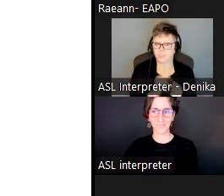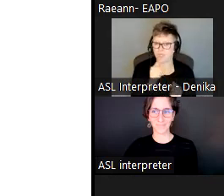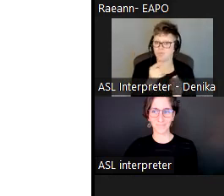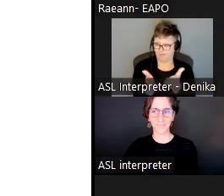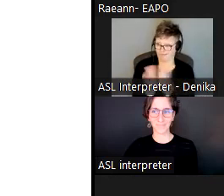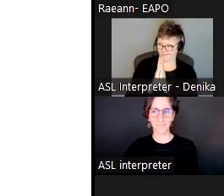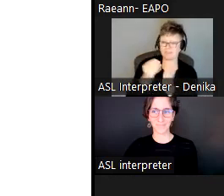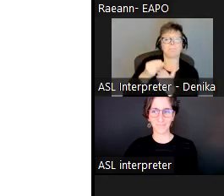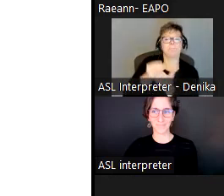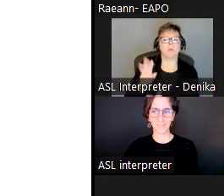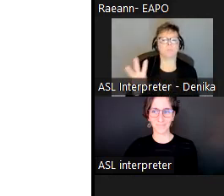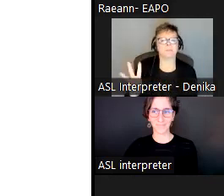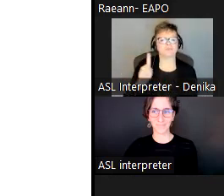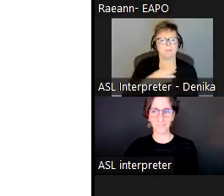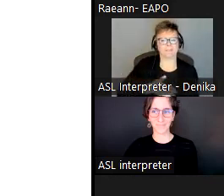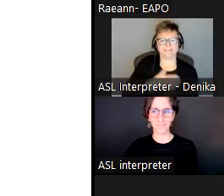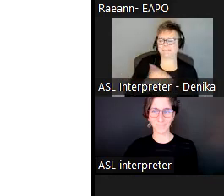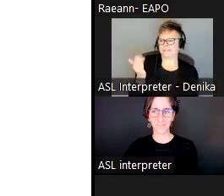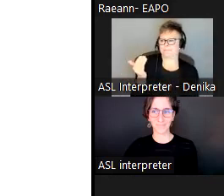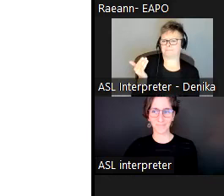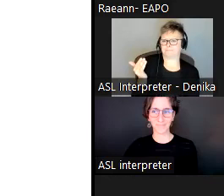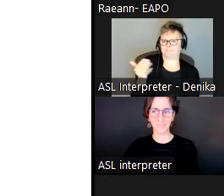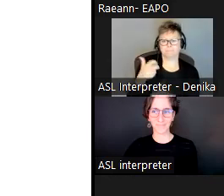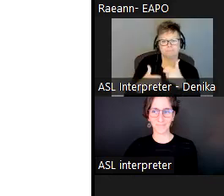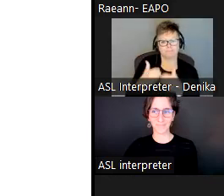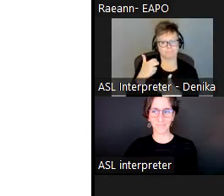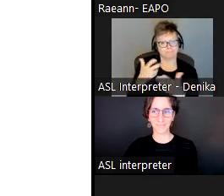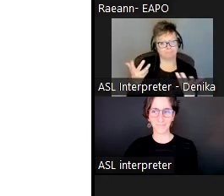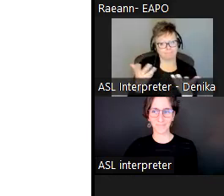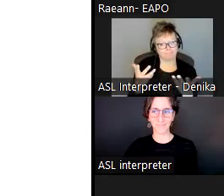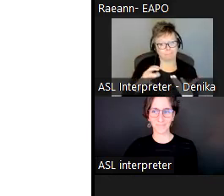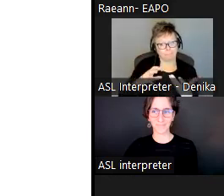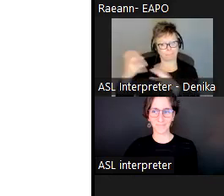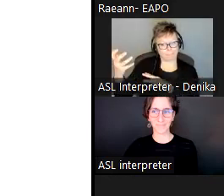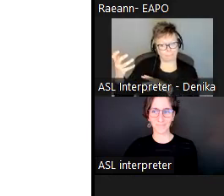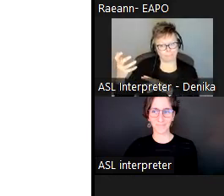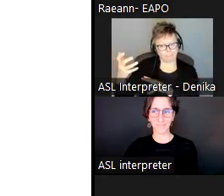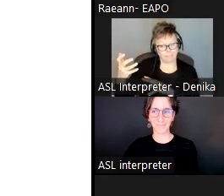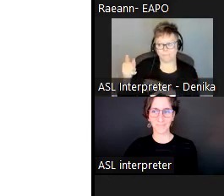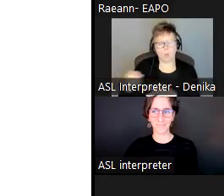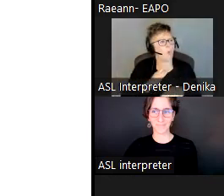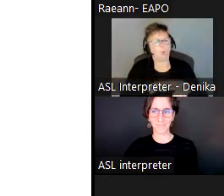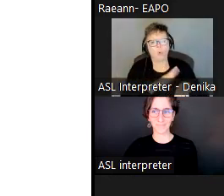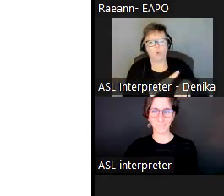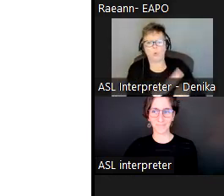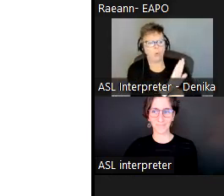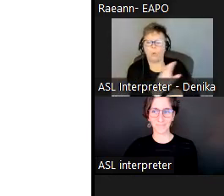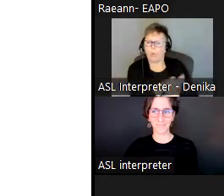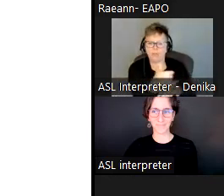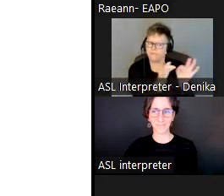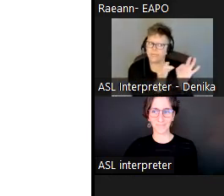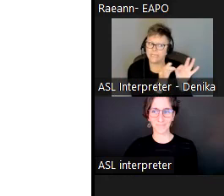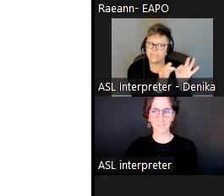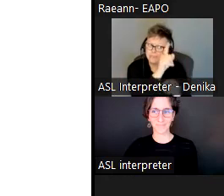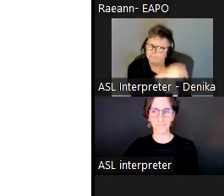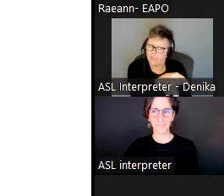your money, this is where the problems arise, because they will advise you that there's other fees to pay to